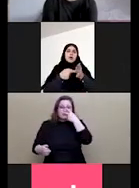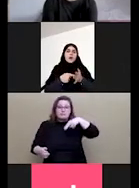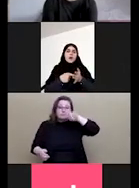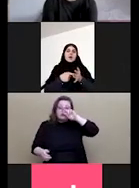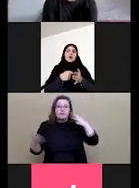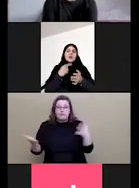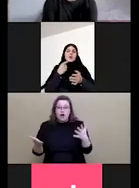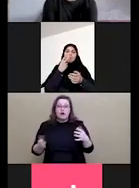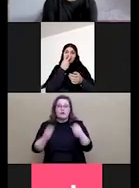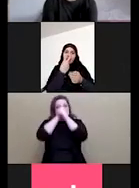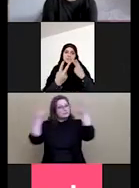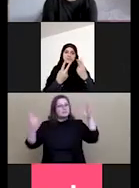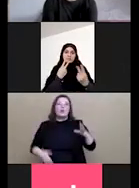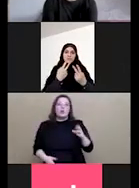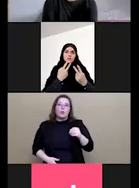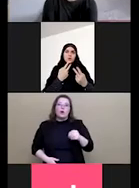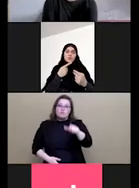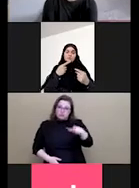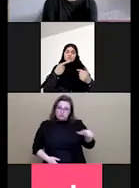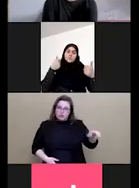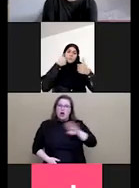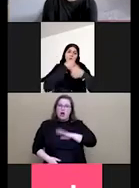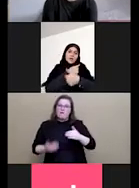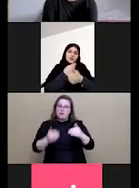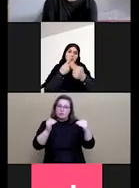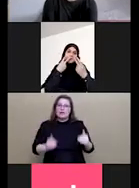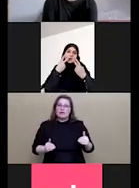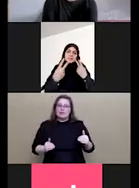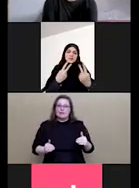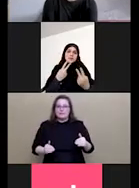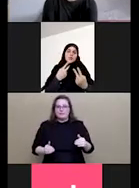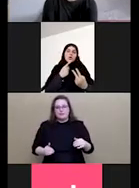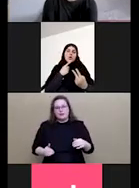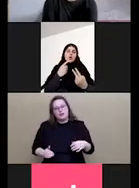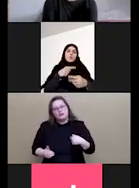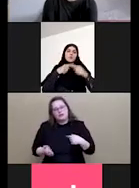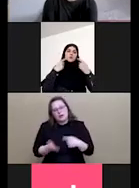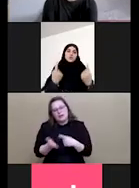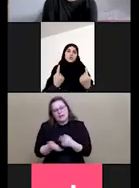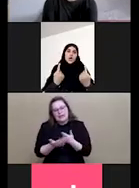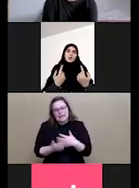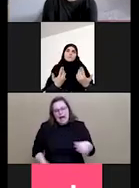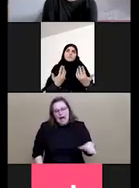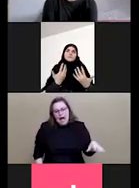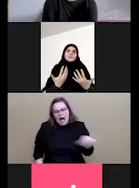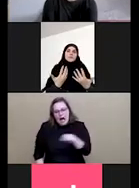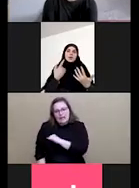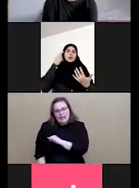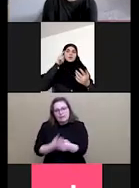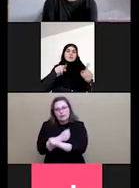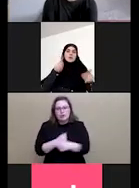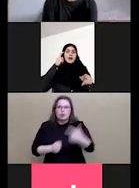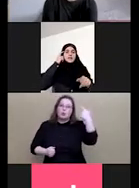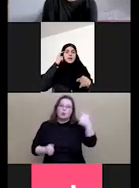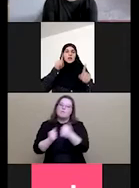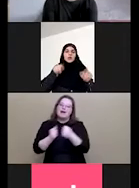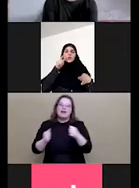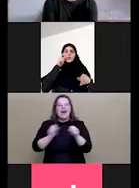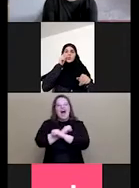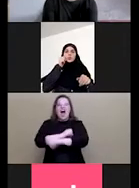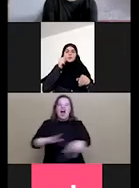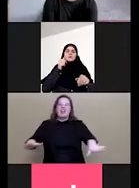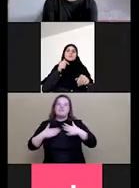that persons with disabilities are, I'm not saying everyone thinks that, but general misperception, and